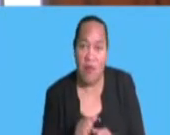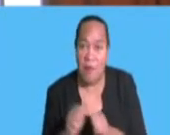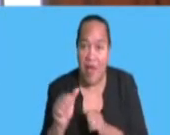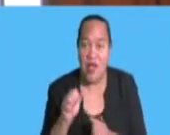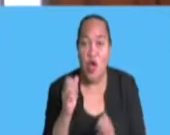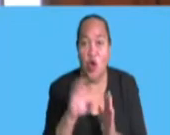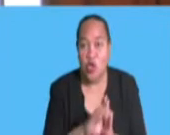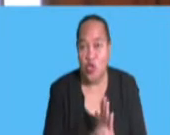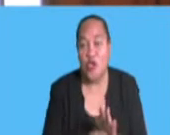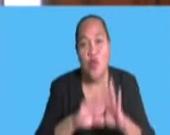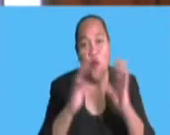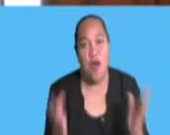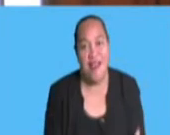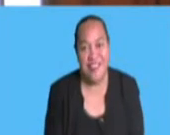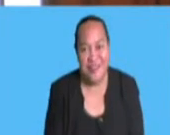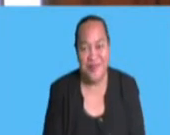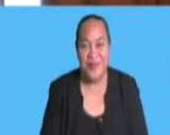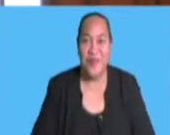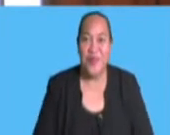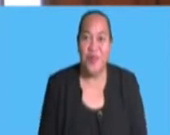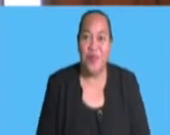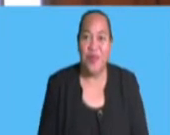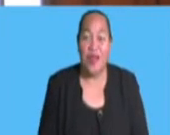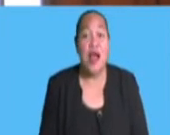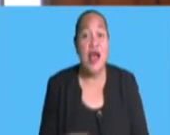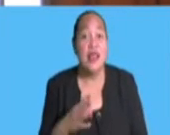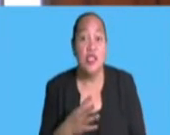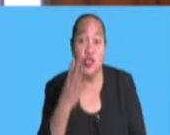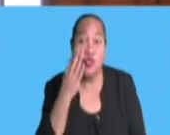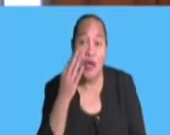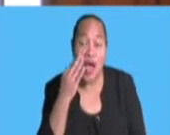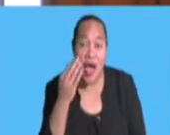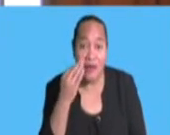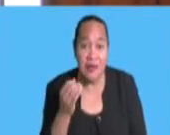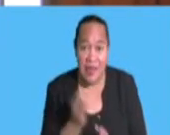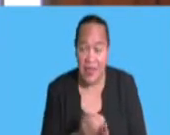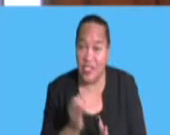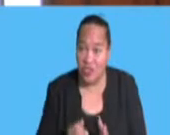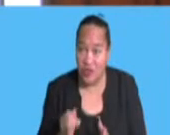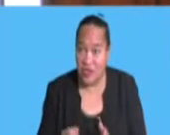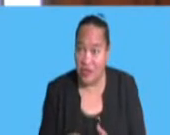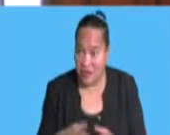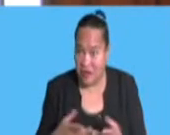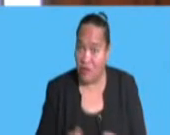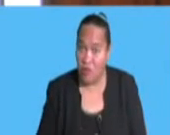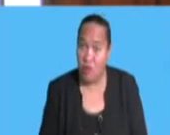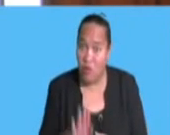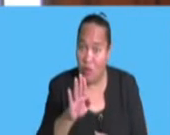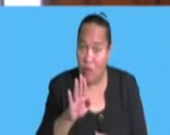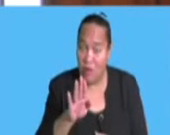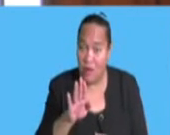the world. So, and the sugar industry under our honourable leader was a boom, but now